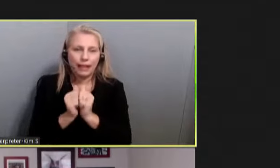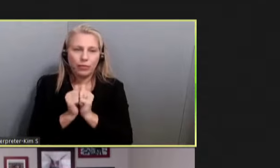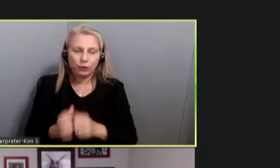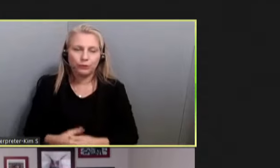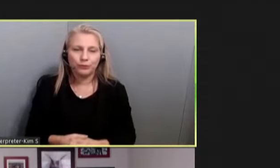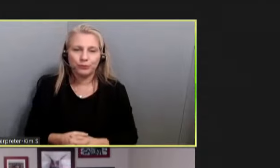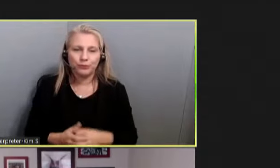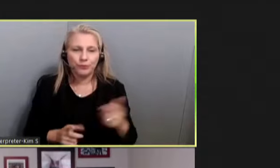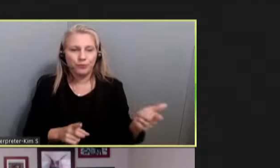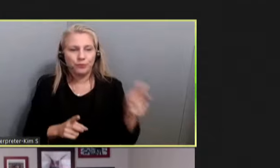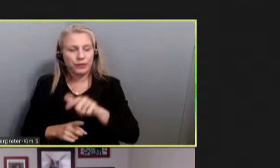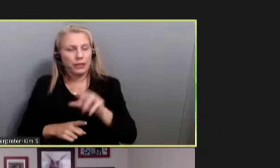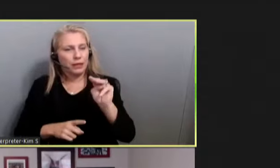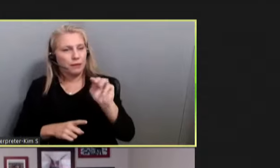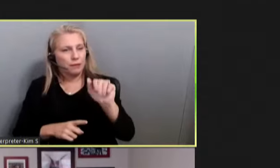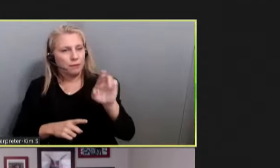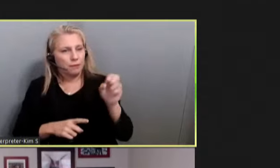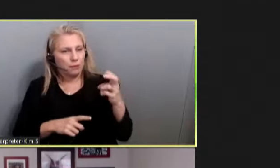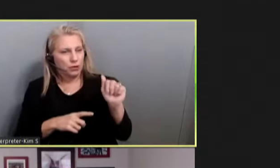All right, let's go to Marshall Zelinger.